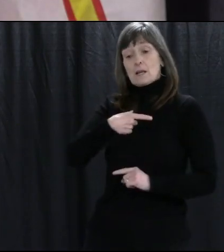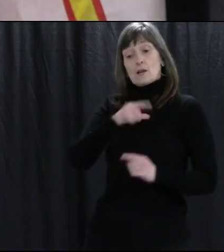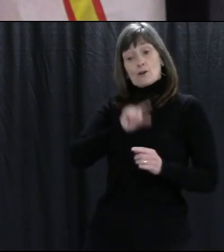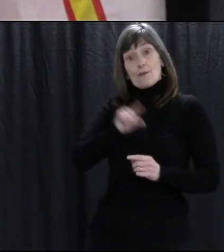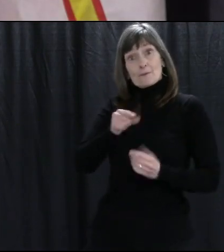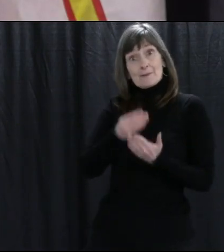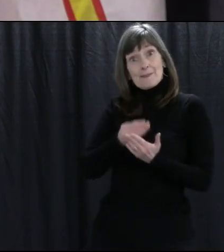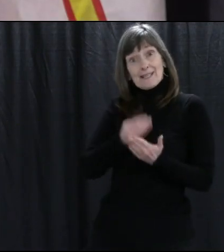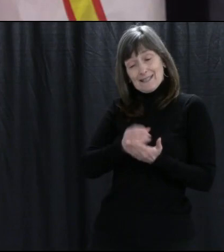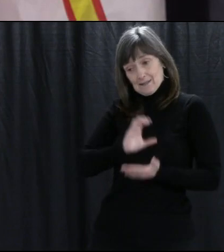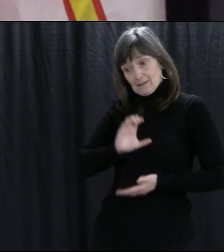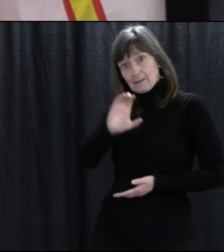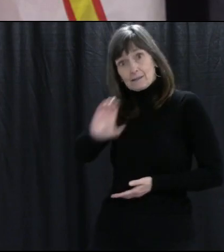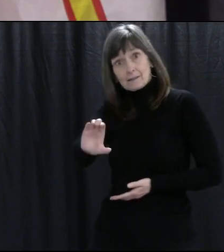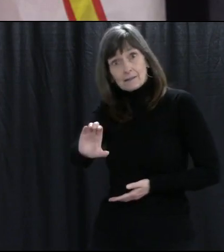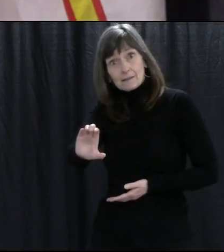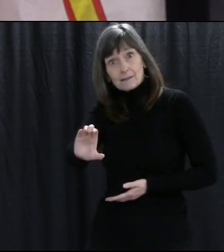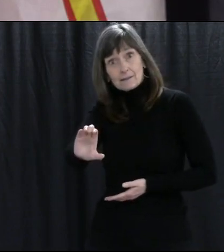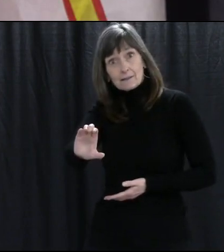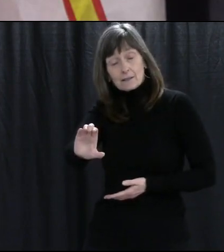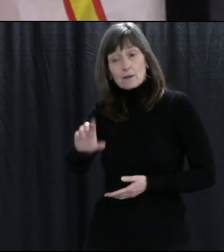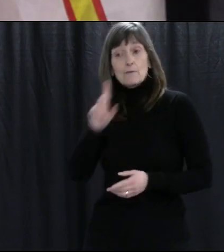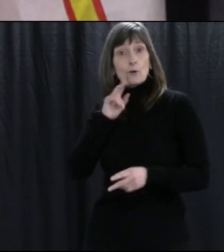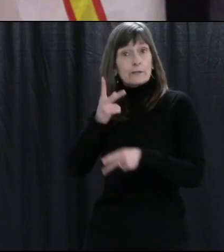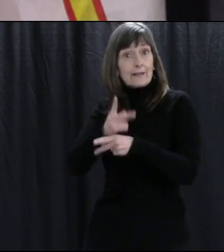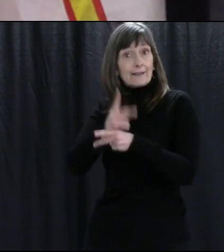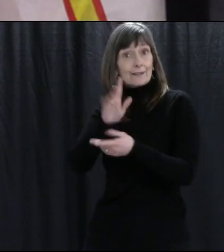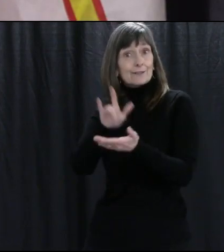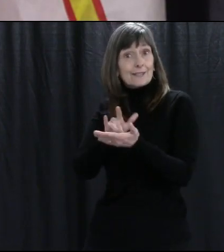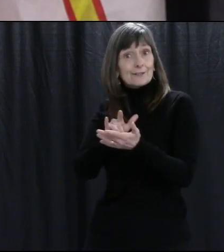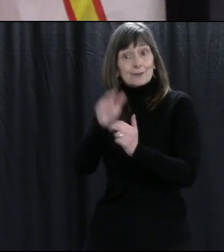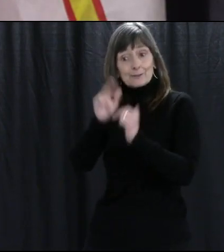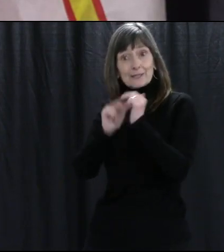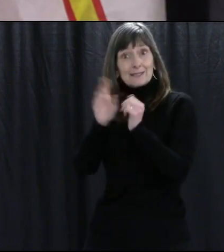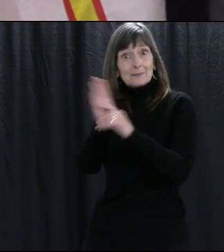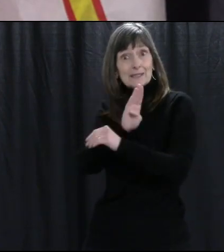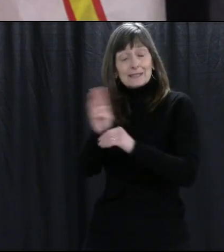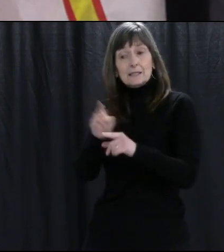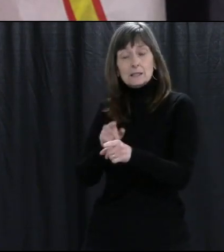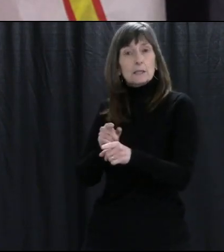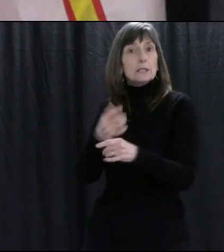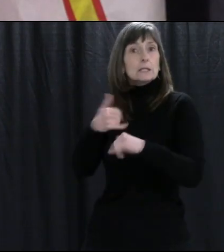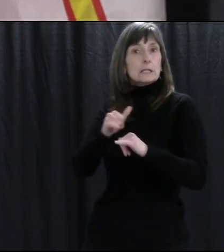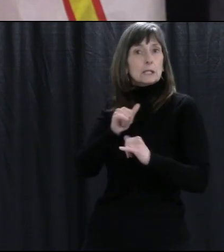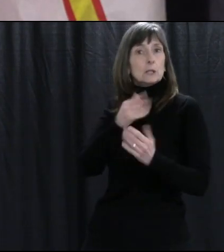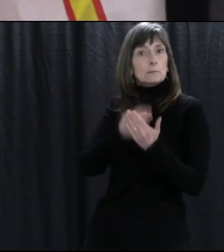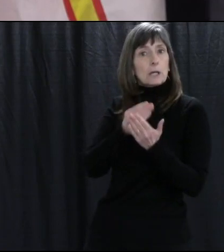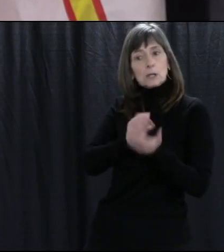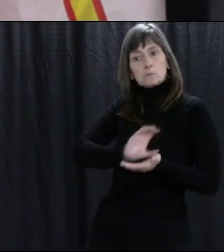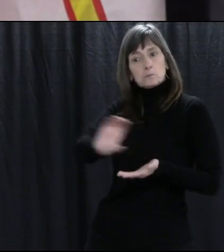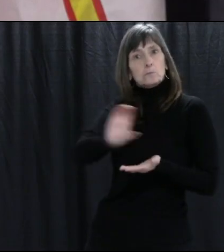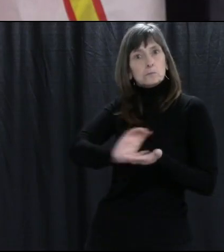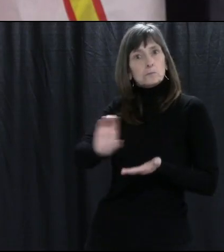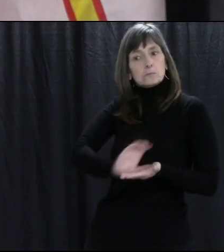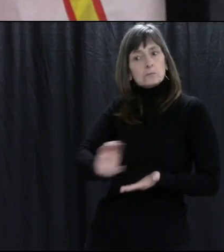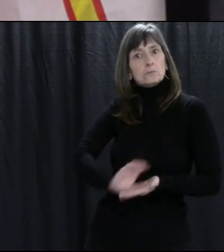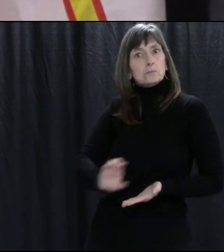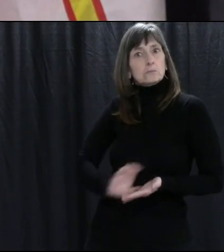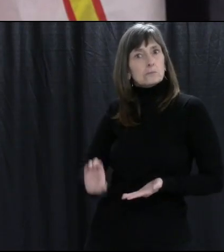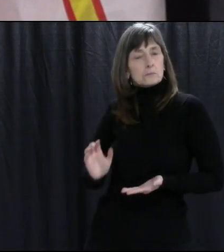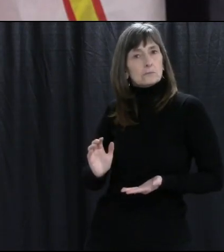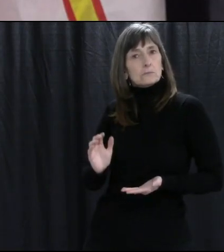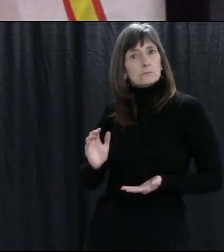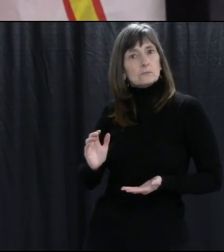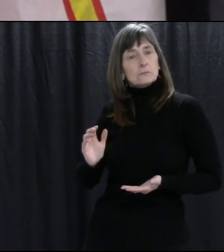centers, they will continue, so they have not stopped. So we fully expect that the employees will be treated fairly in this situation. And